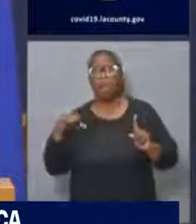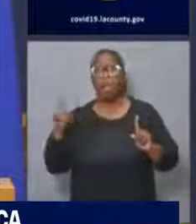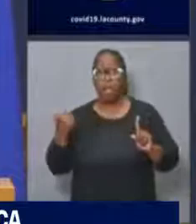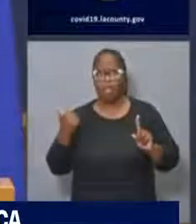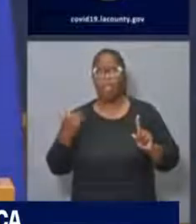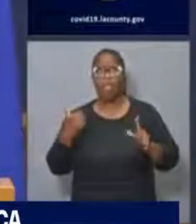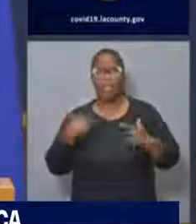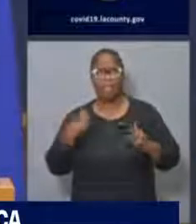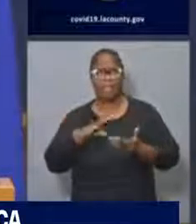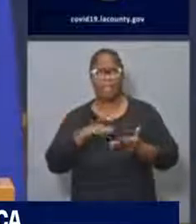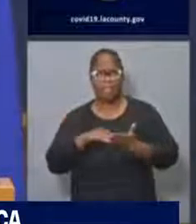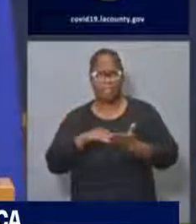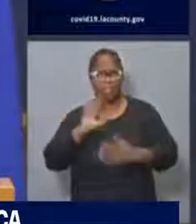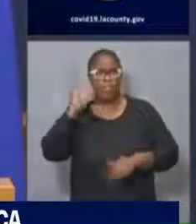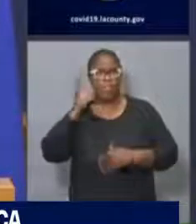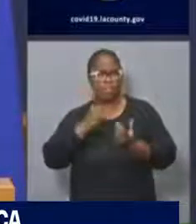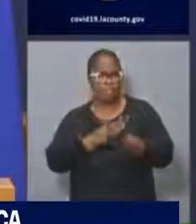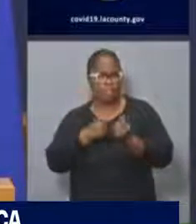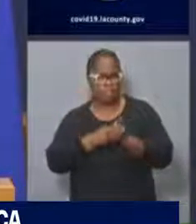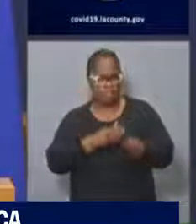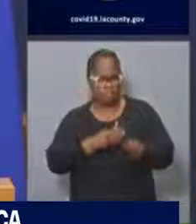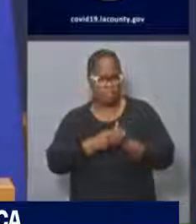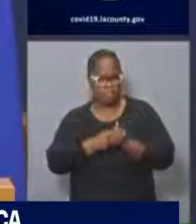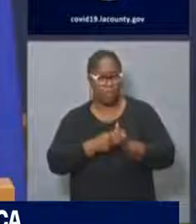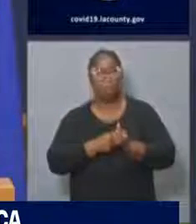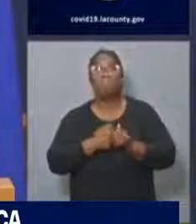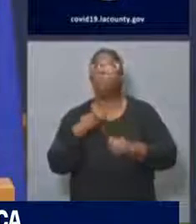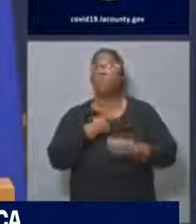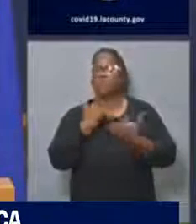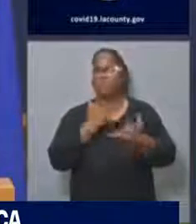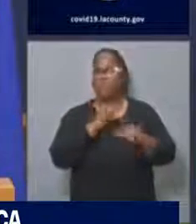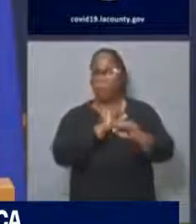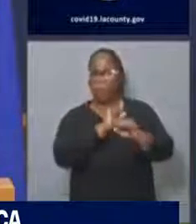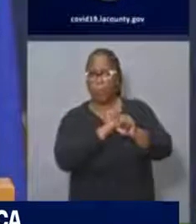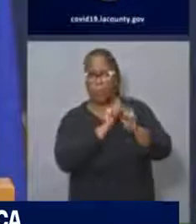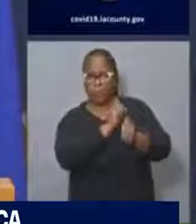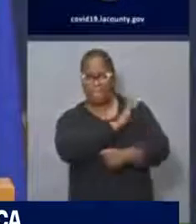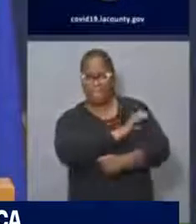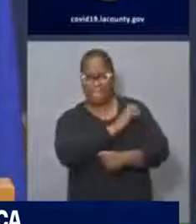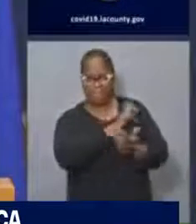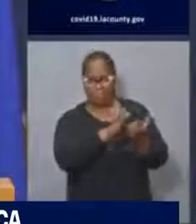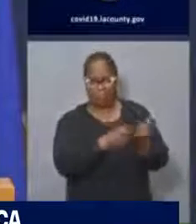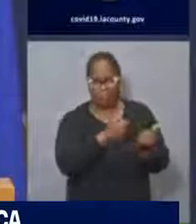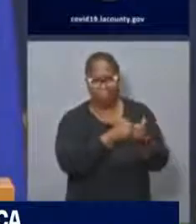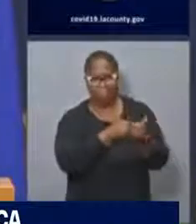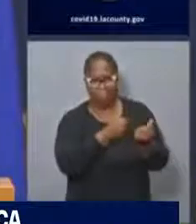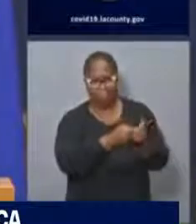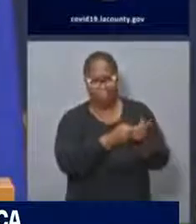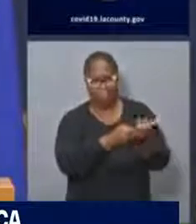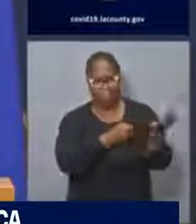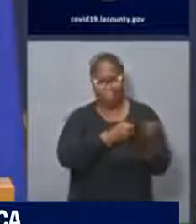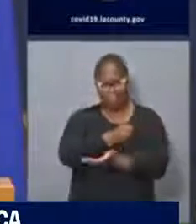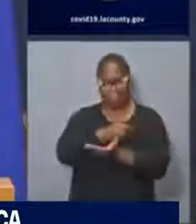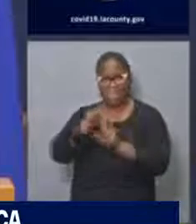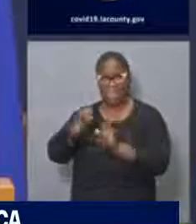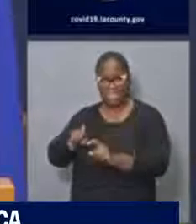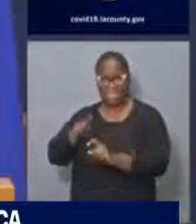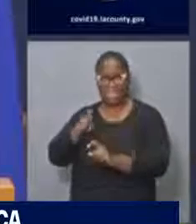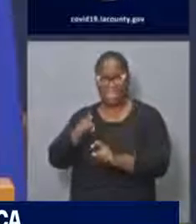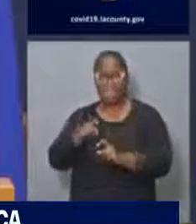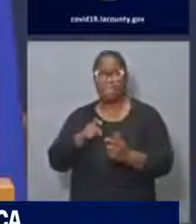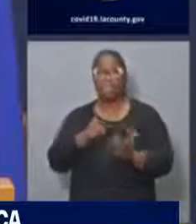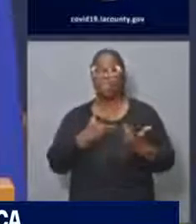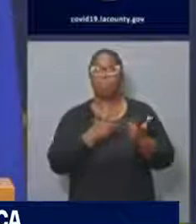health centers. We are also working with clinics to support their ability to be able to provide testing service to their patients. This